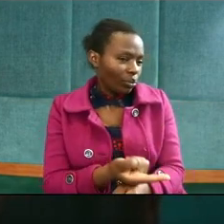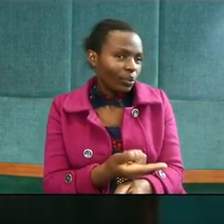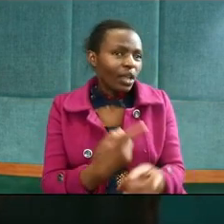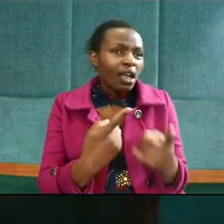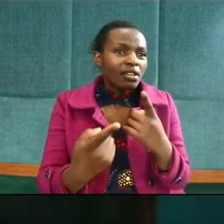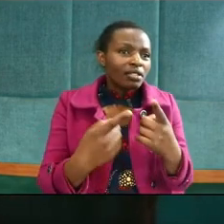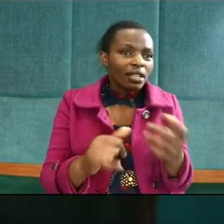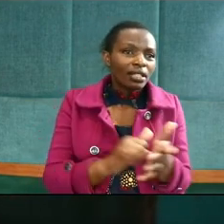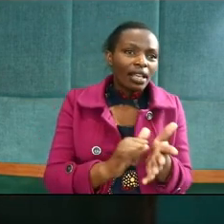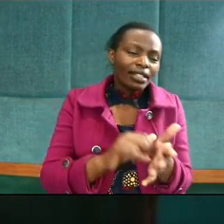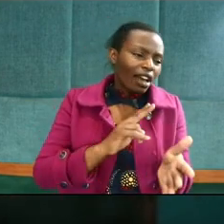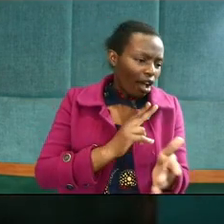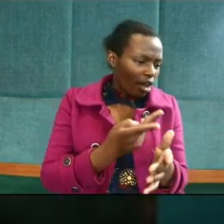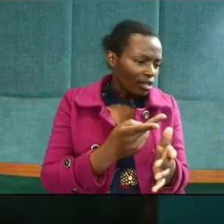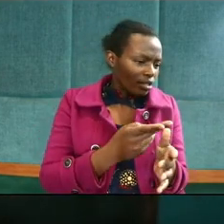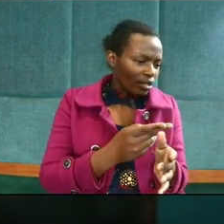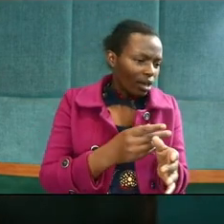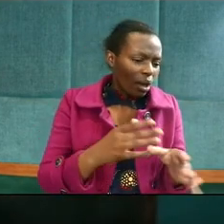belts.